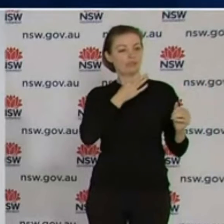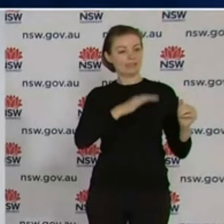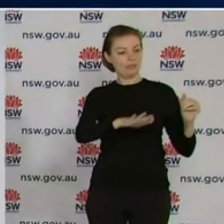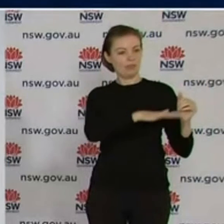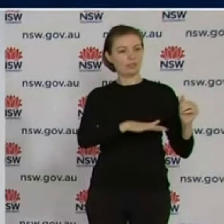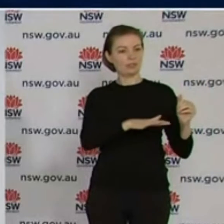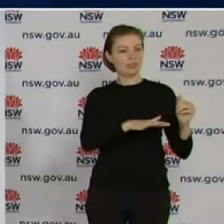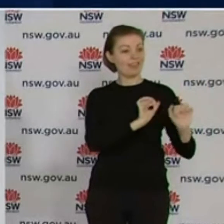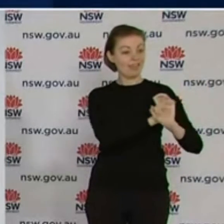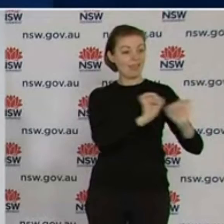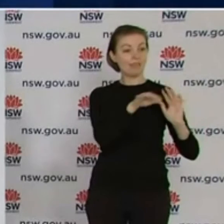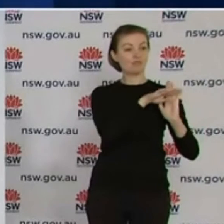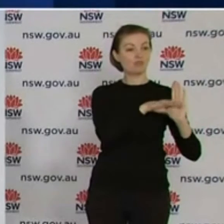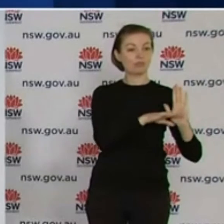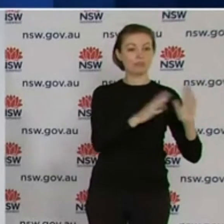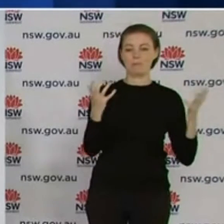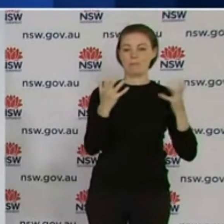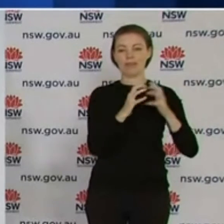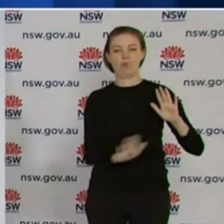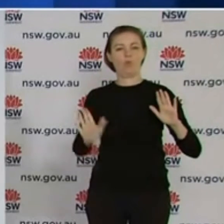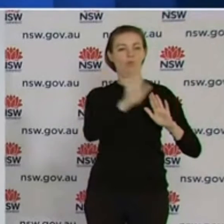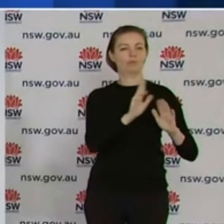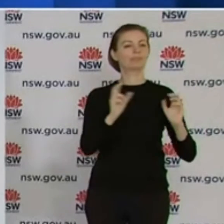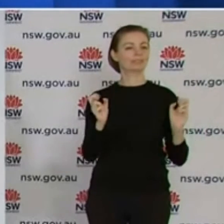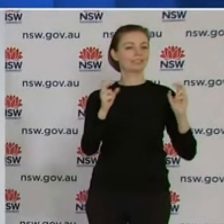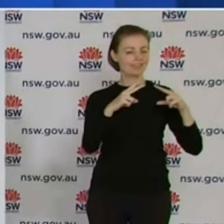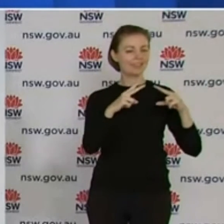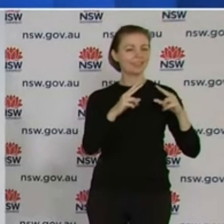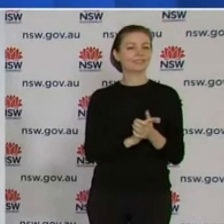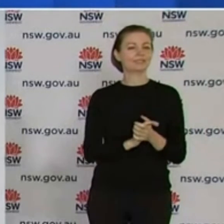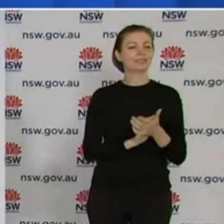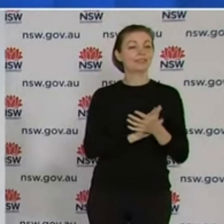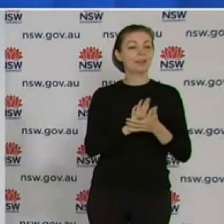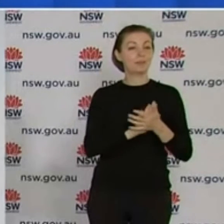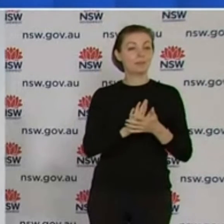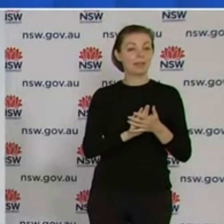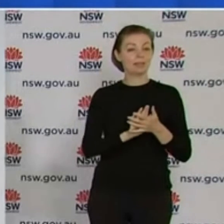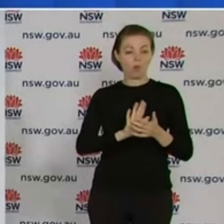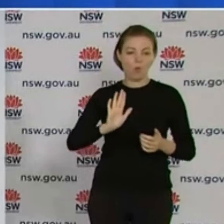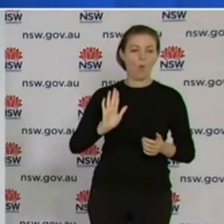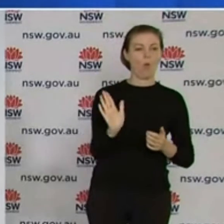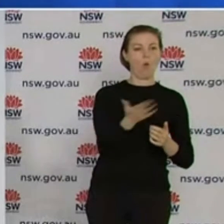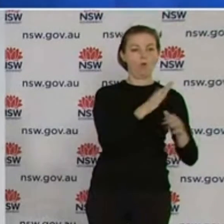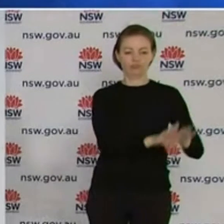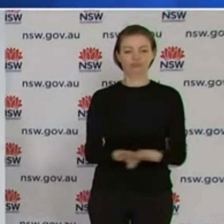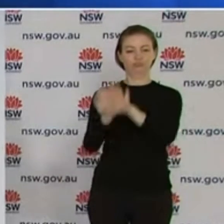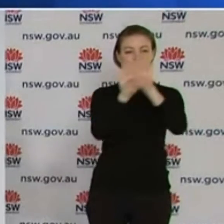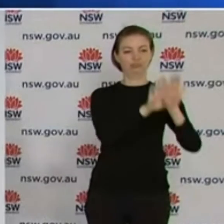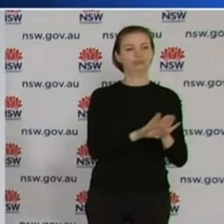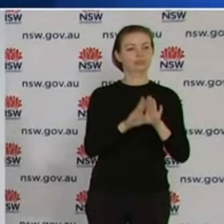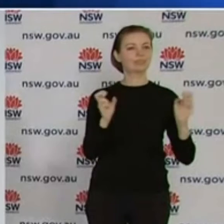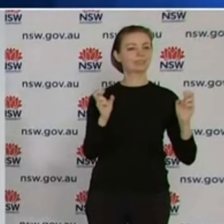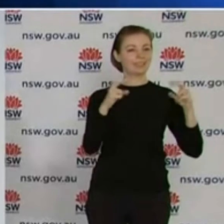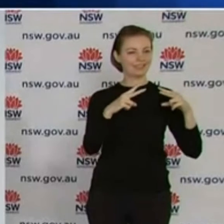authorised workers and permits. So from tomorrow, very pleasingly, all areas of concern will be equalised,